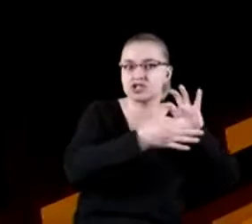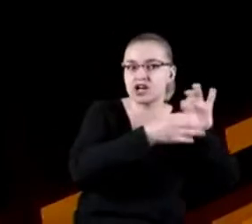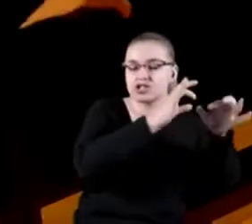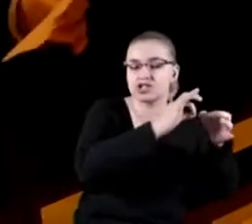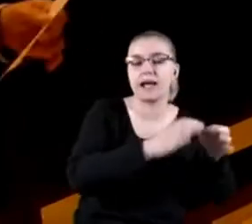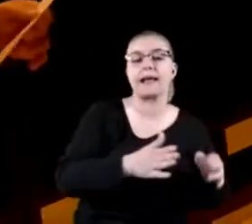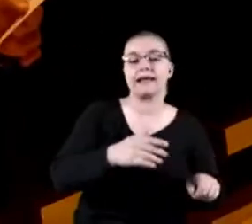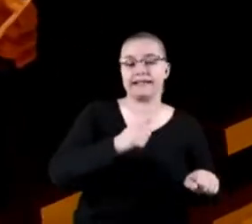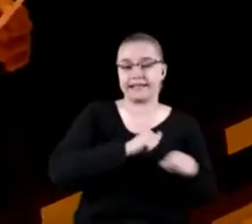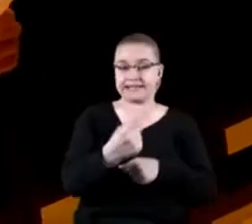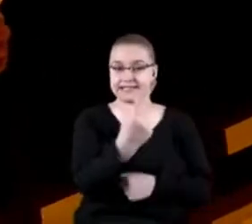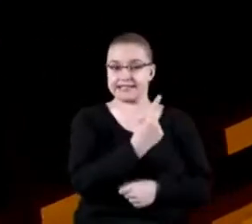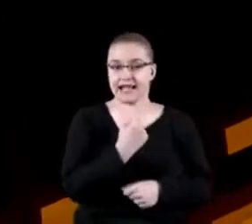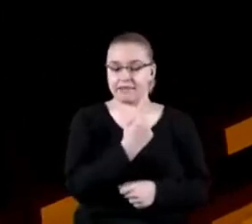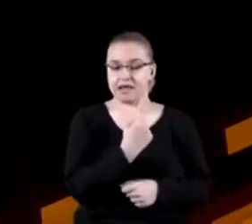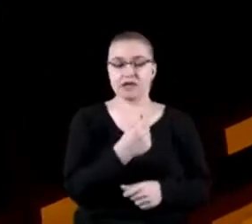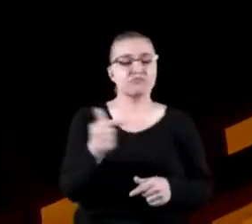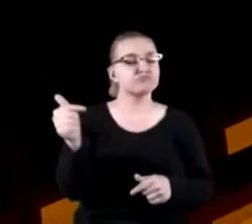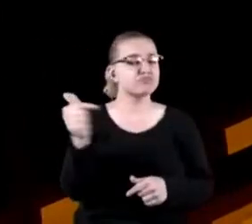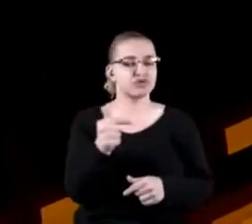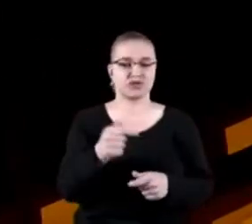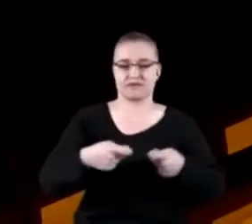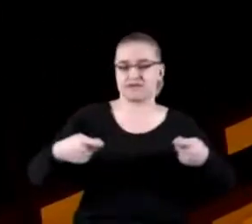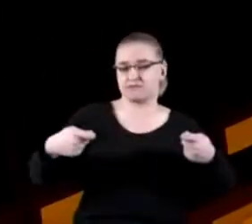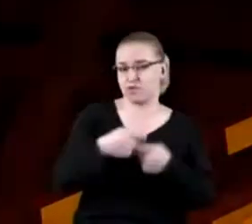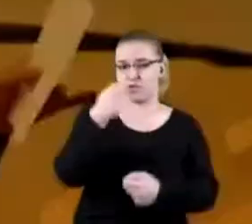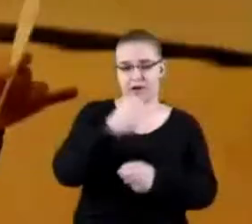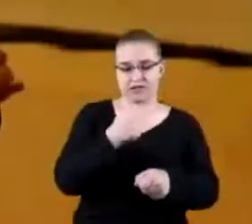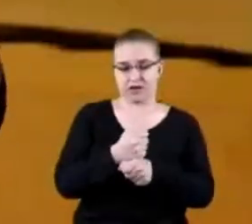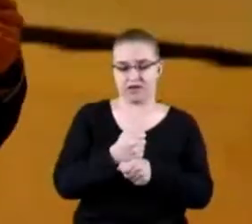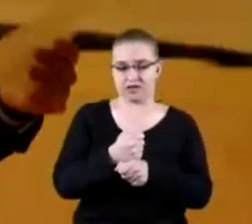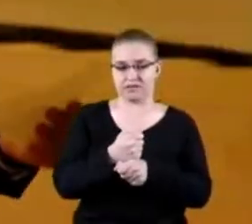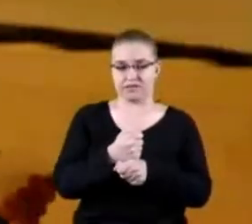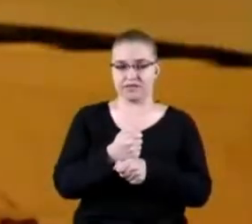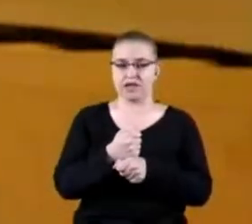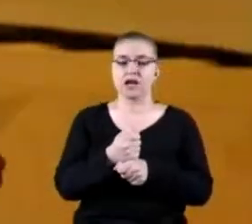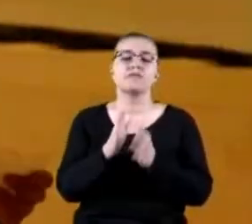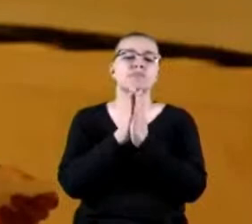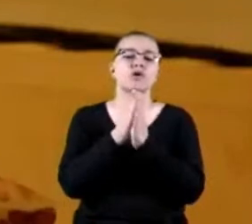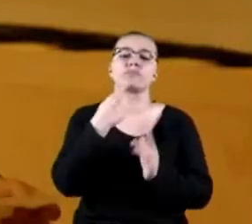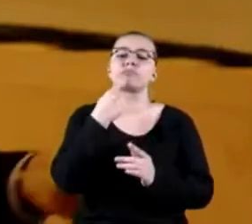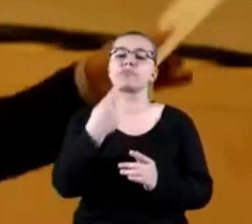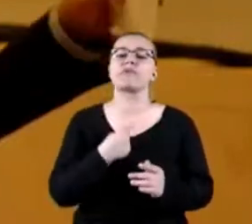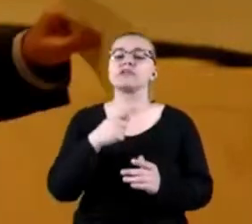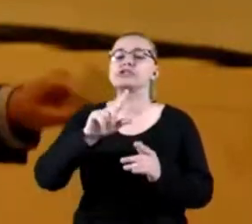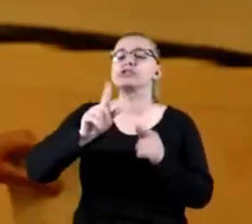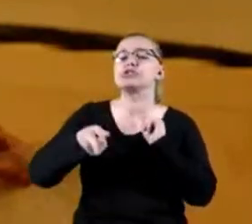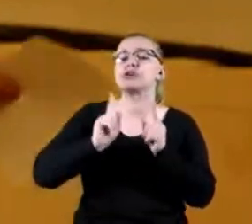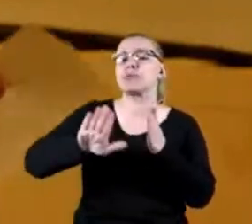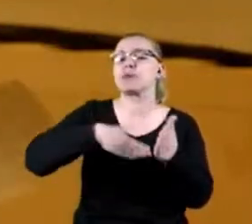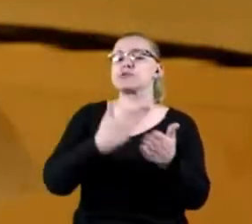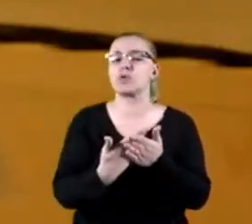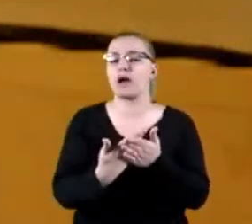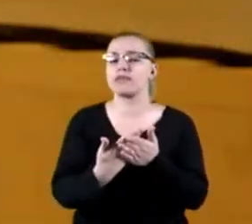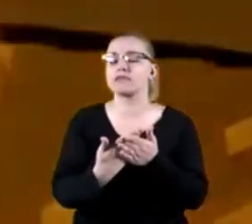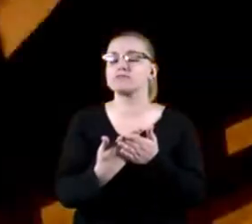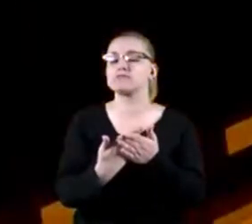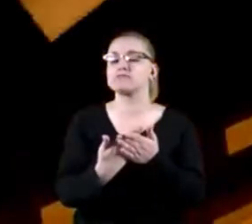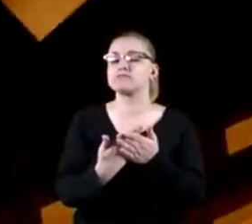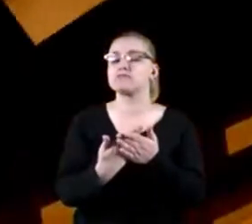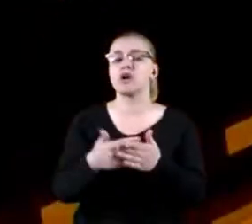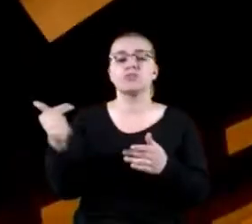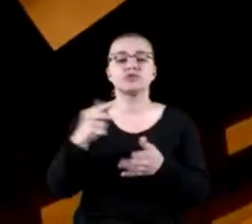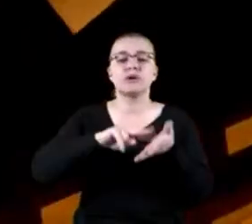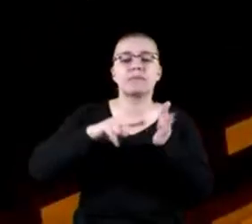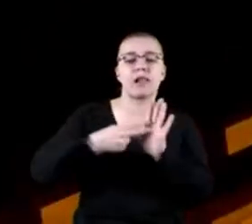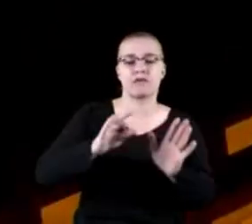alone. We need to work together. Let me give you some rapid examples. We help our cities to plan. We need to implement and to act, but